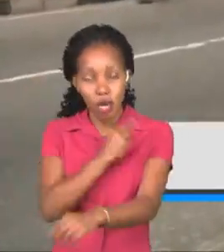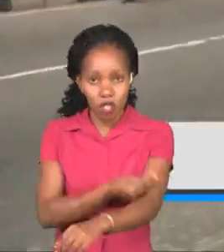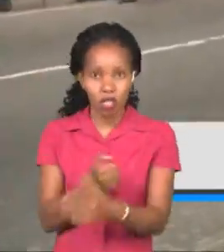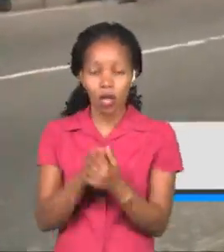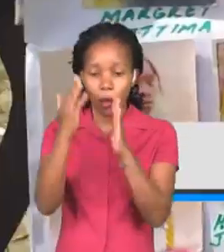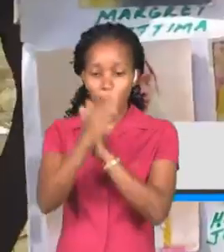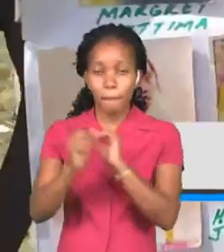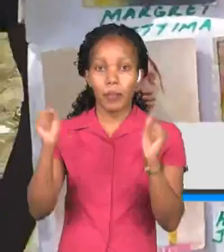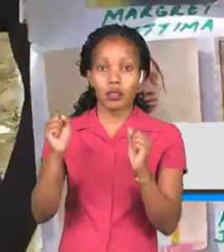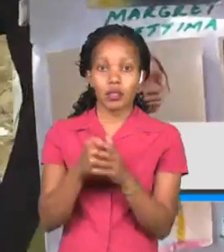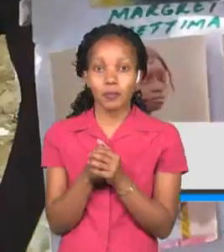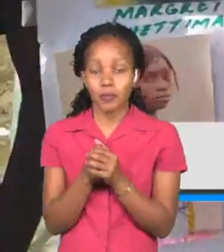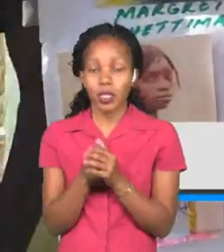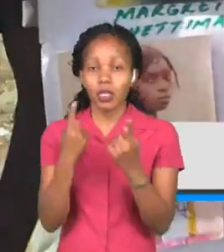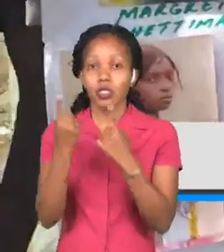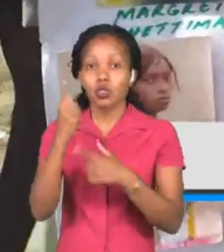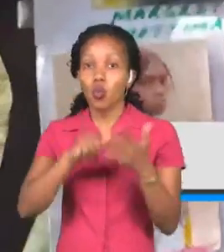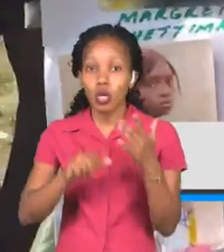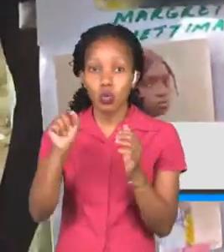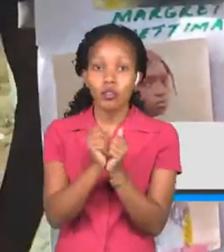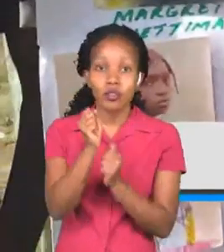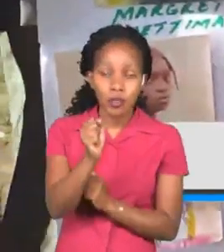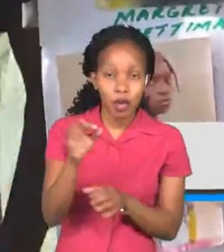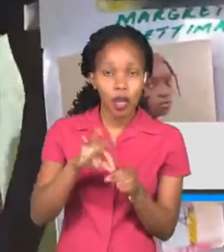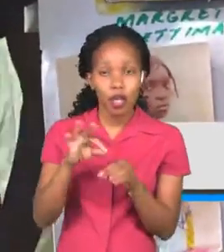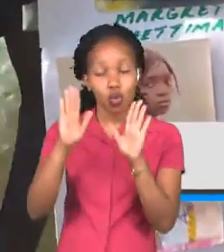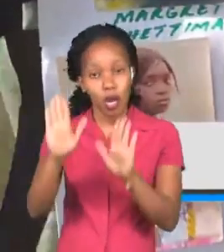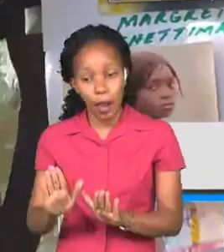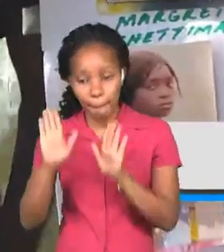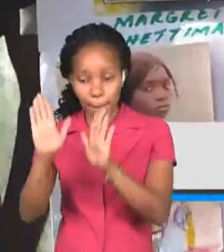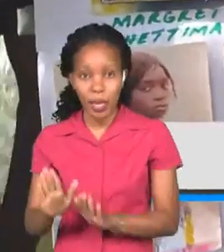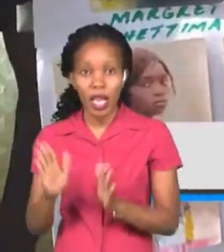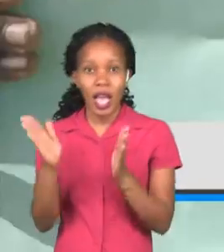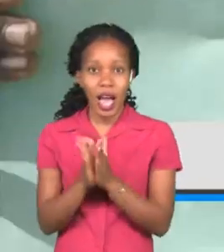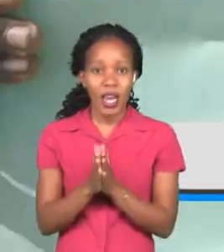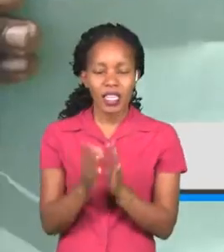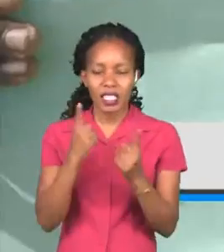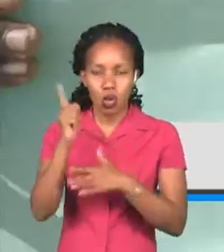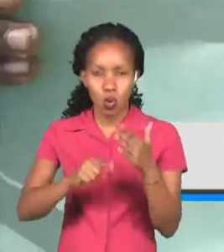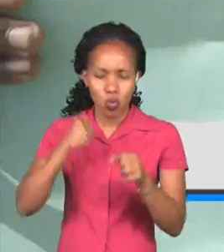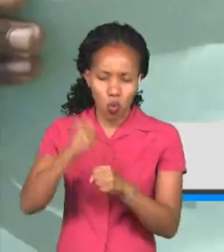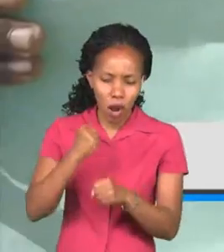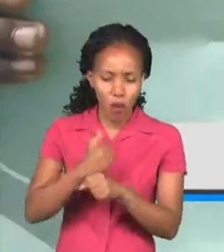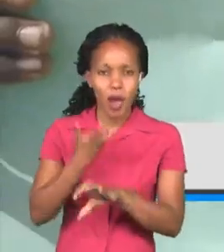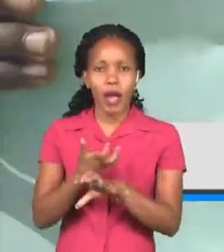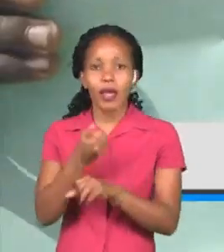made crushing Boko Haram a pillar of his 2015 election campaign, and he has vowed to spare no effort in